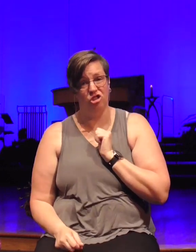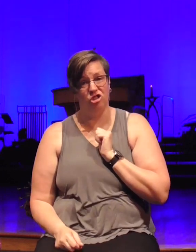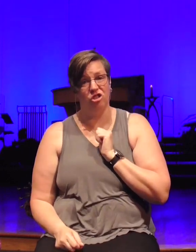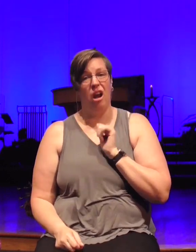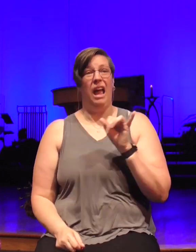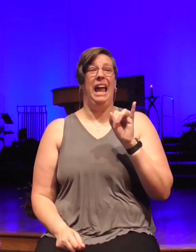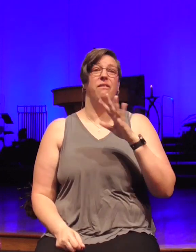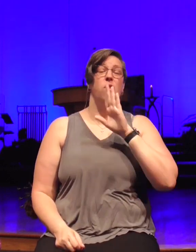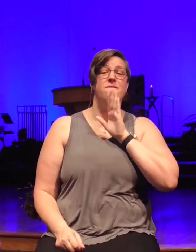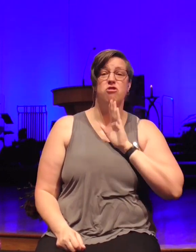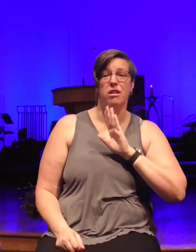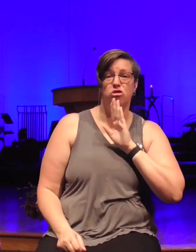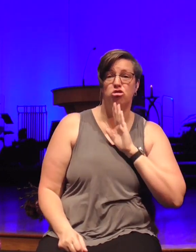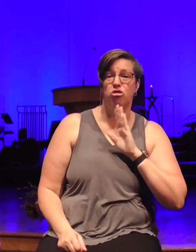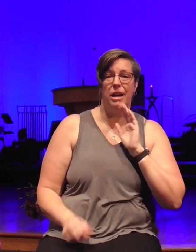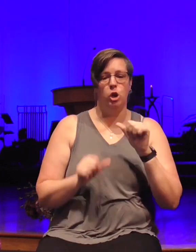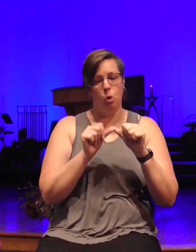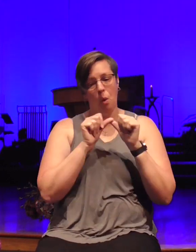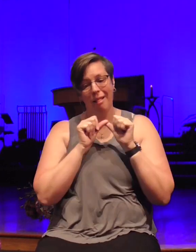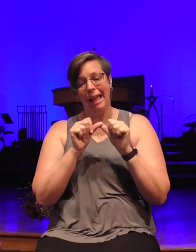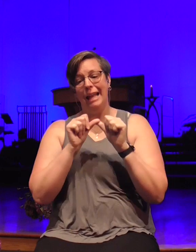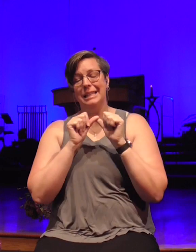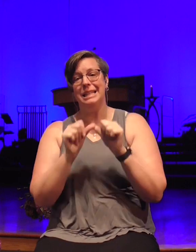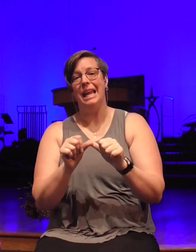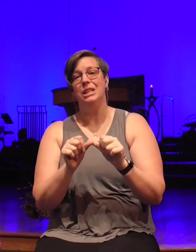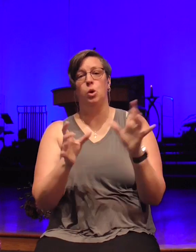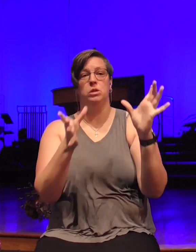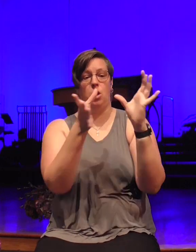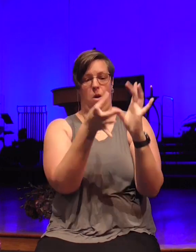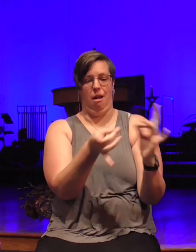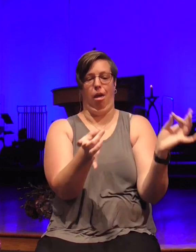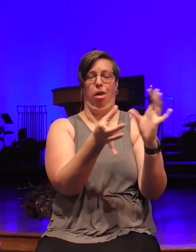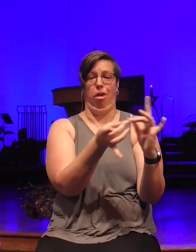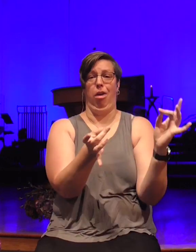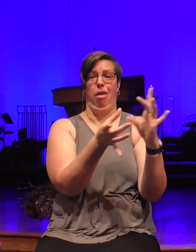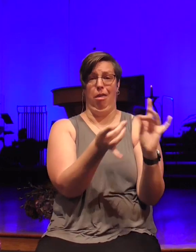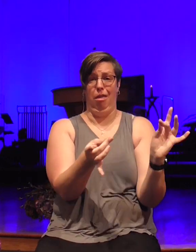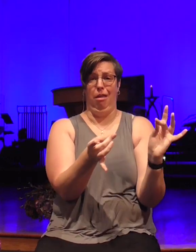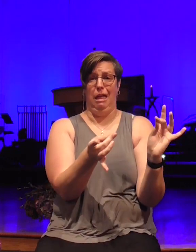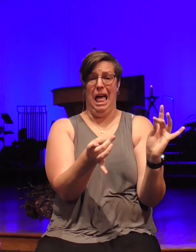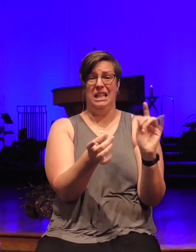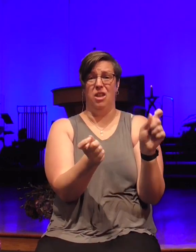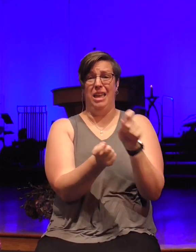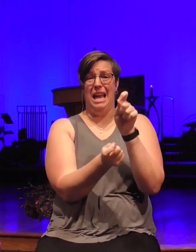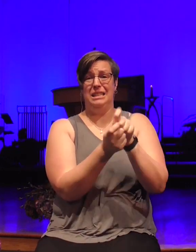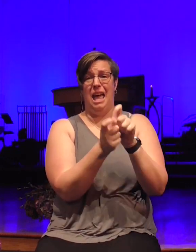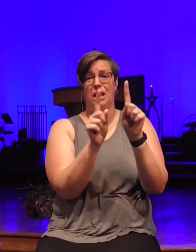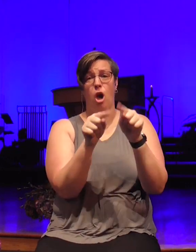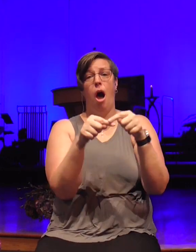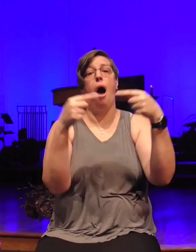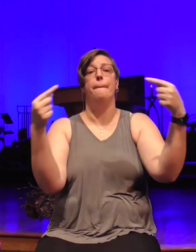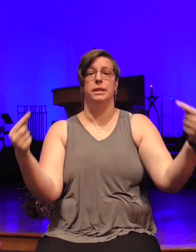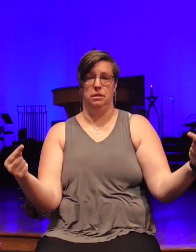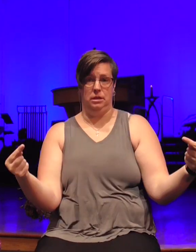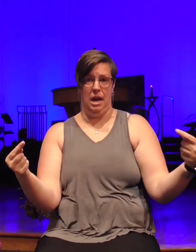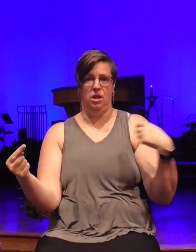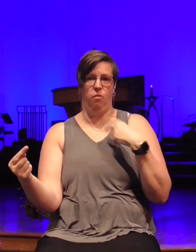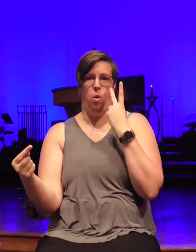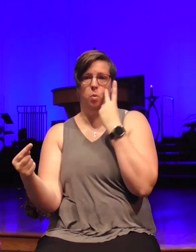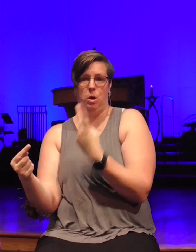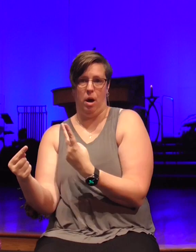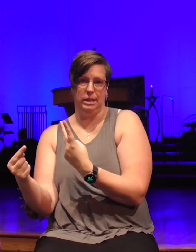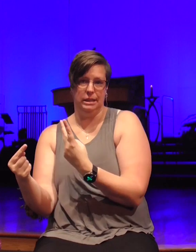are frustrated. We'll continue to give lip service to the exact opposite of what we'd rather